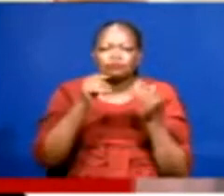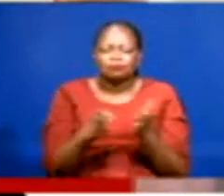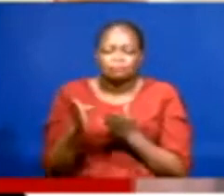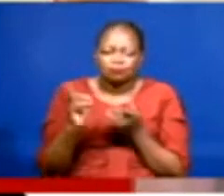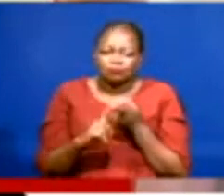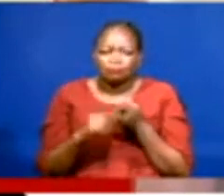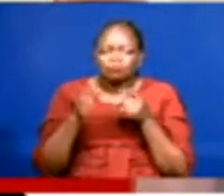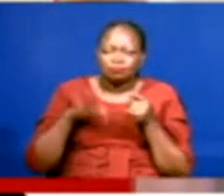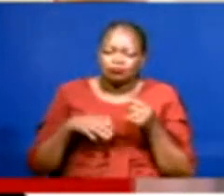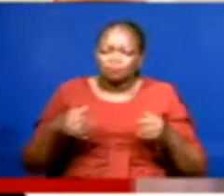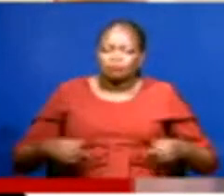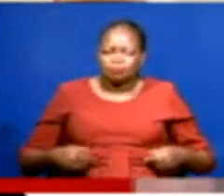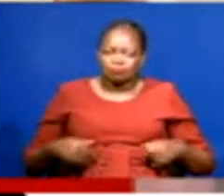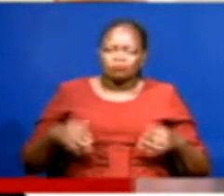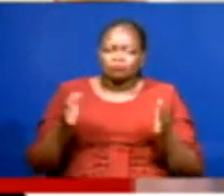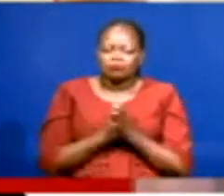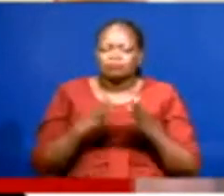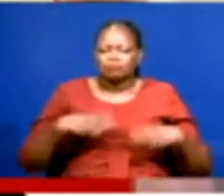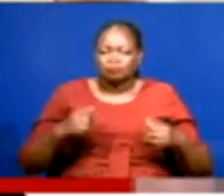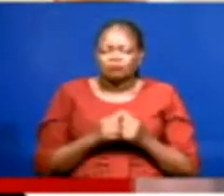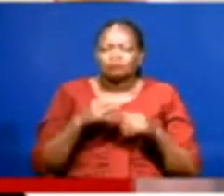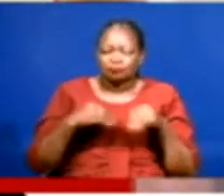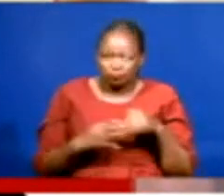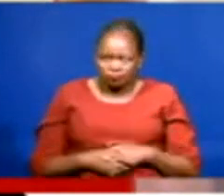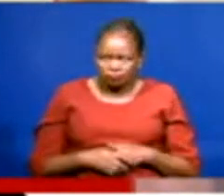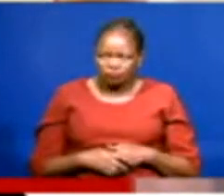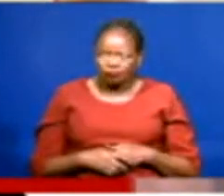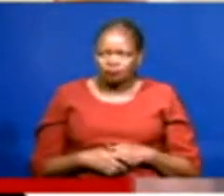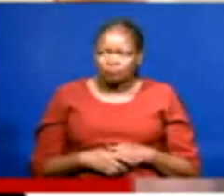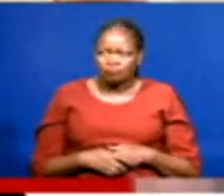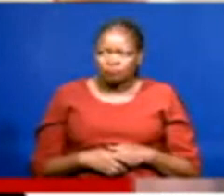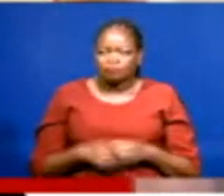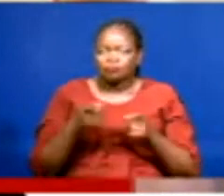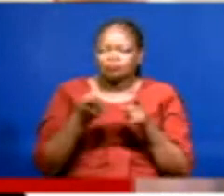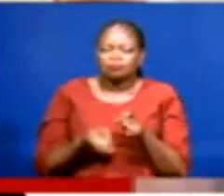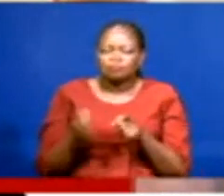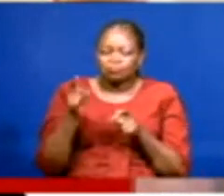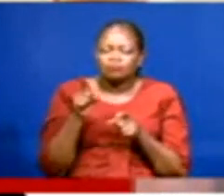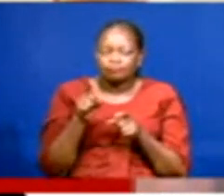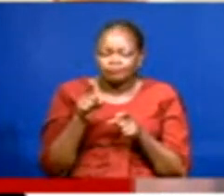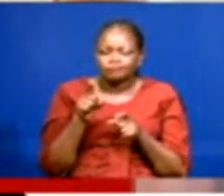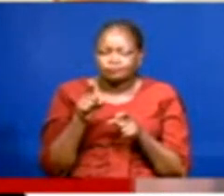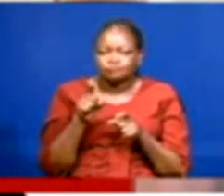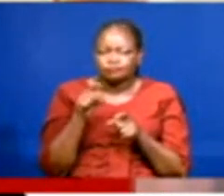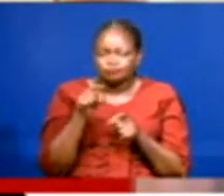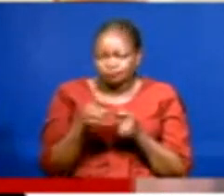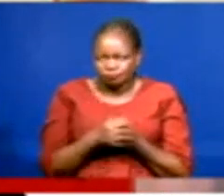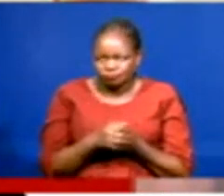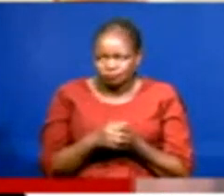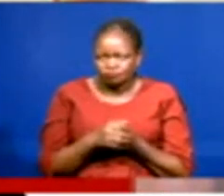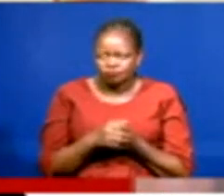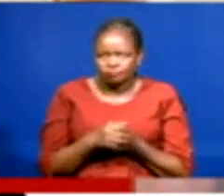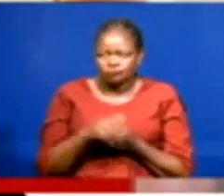to women, youth, and persons living with disabilities. To increase the uptake, WEF